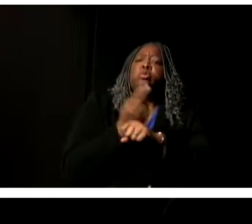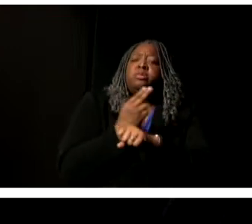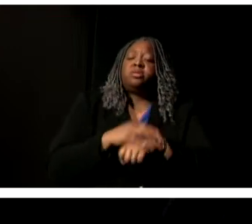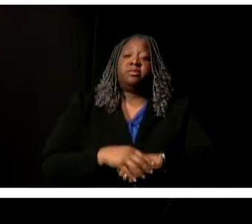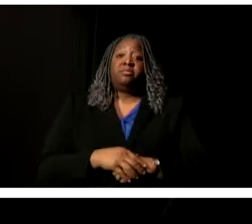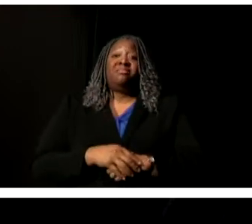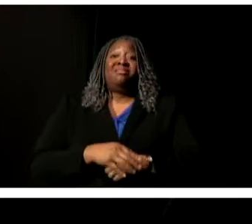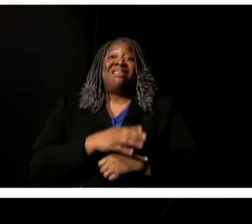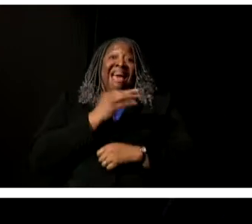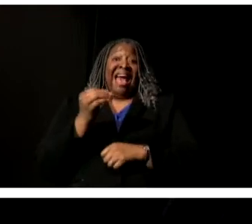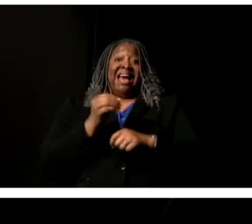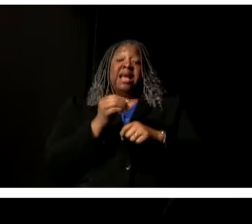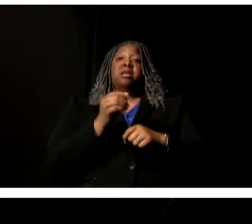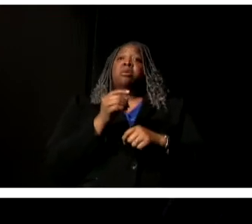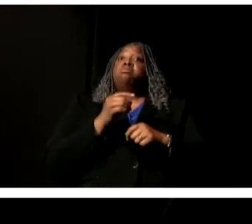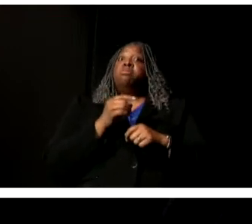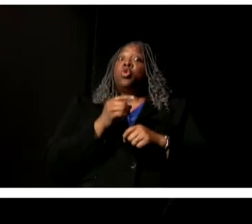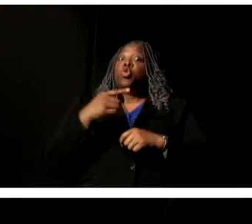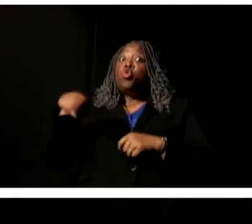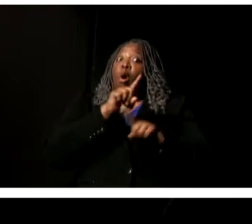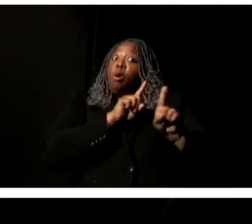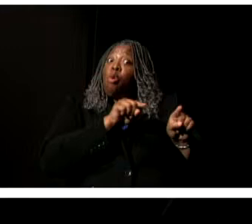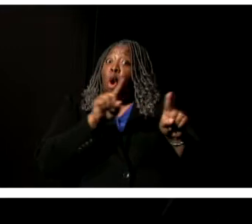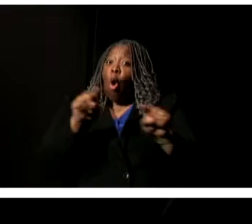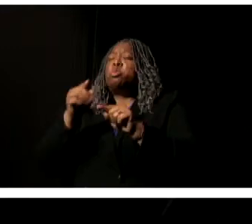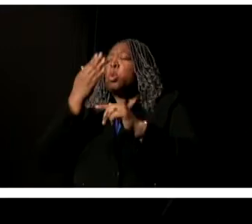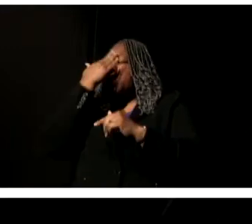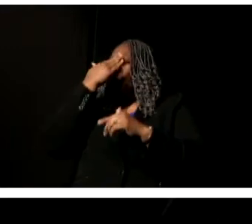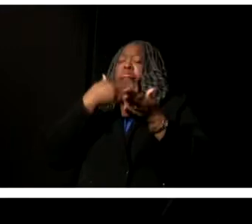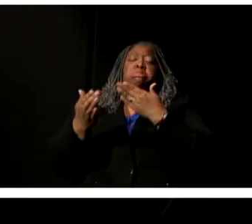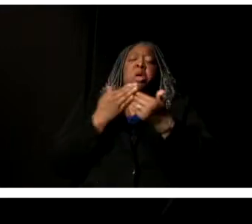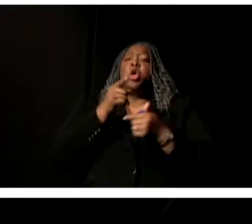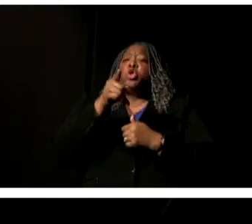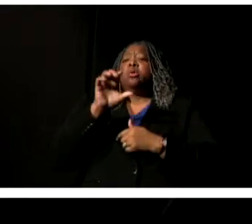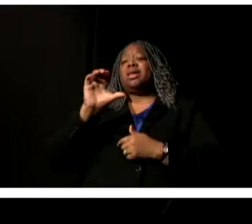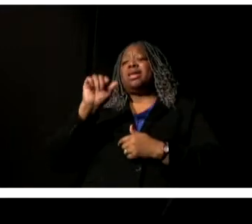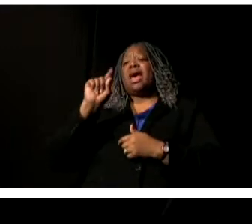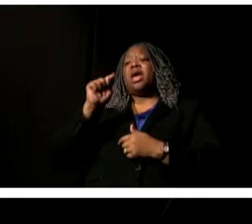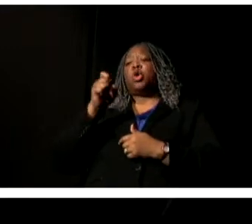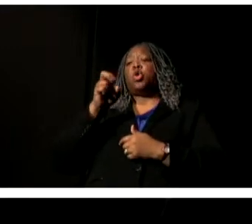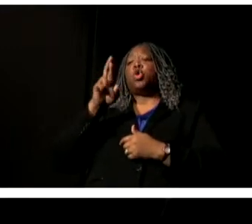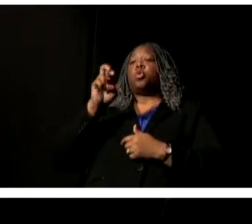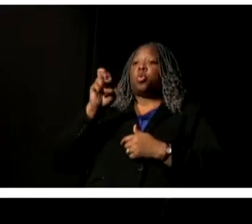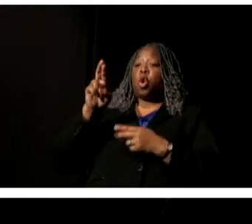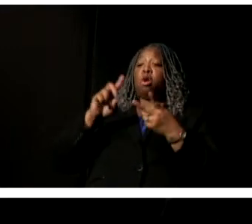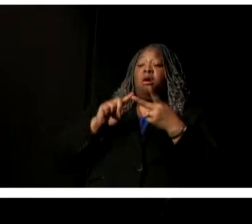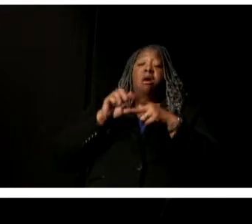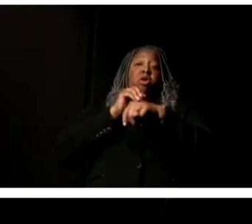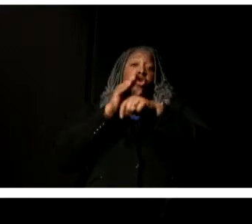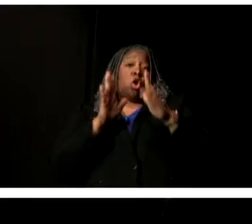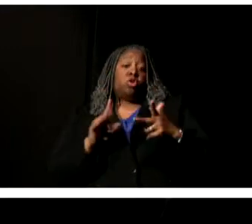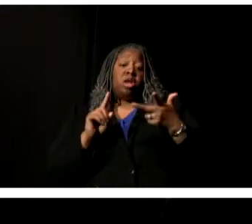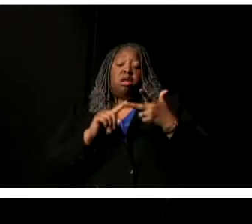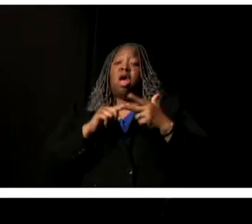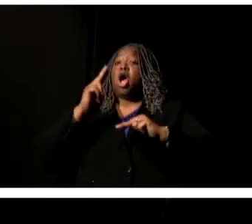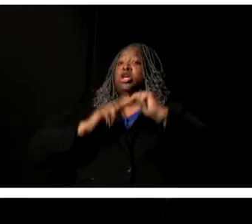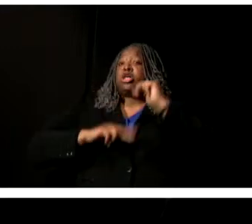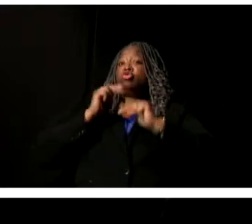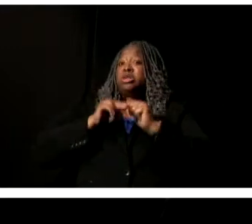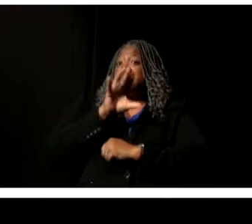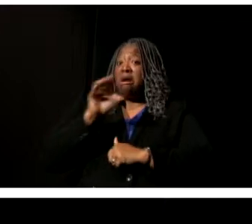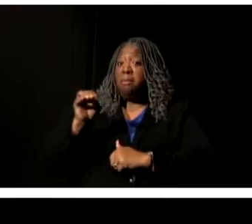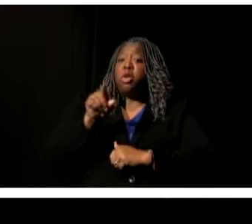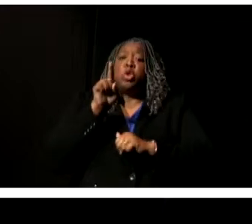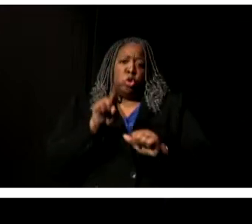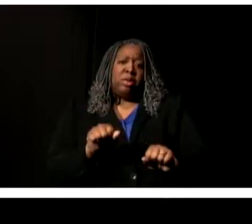And as they are being patronized, we understand that whether you are a caterer, a consultant, or a construction company, you'll